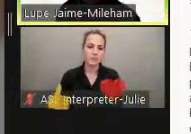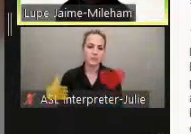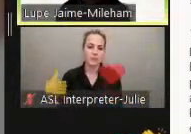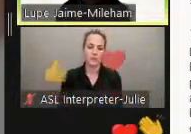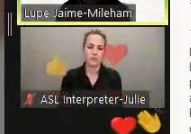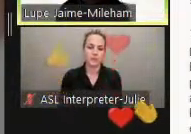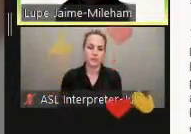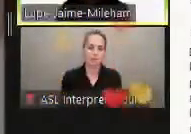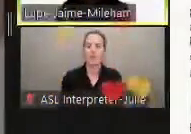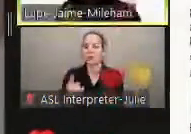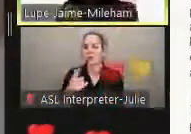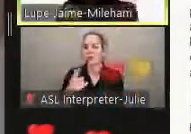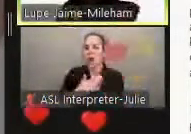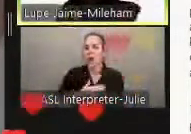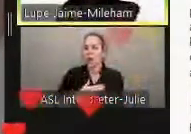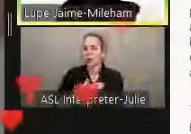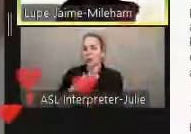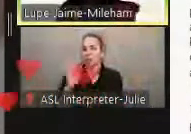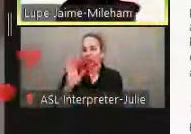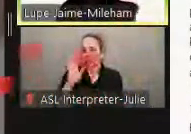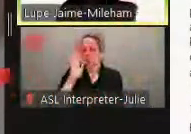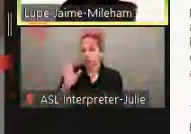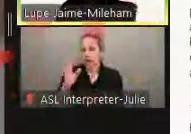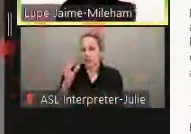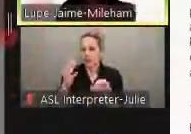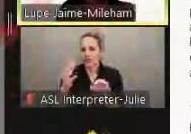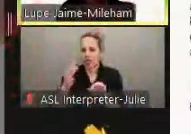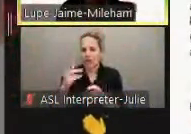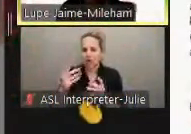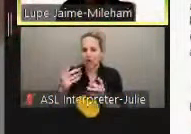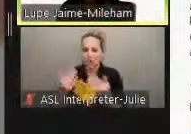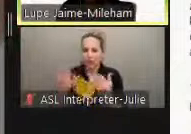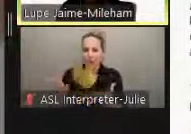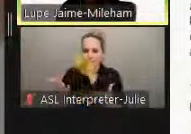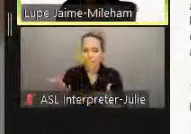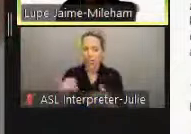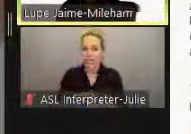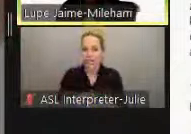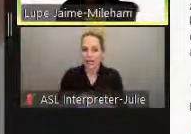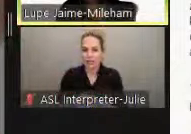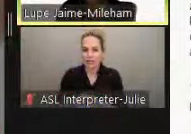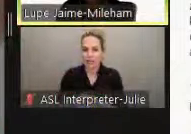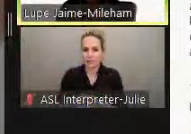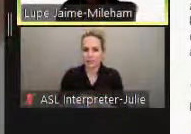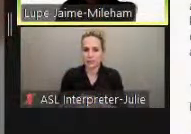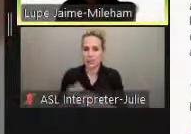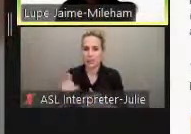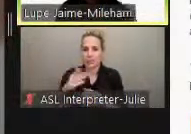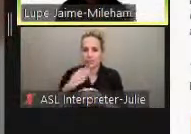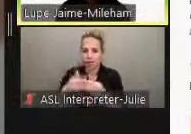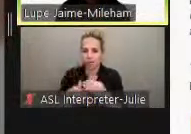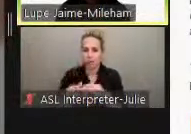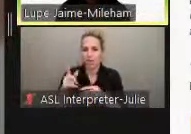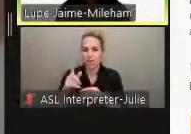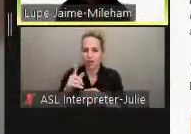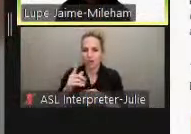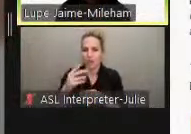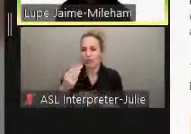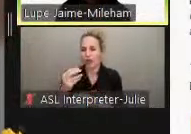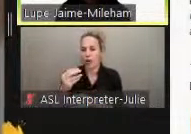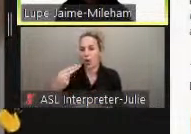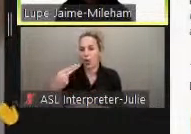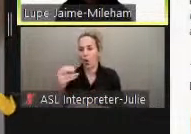Yvonne, I really appreciate the direct feedback that you're providing us on the conclusion of the hold